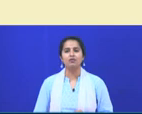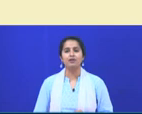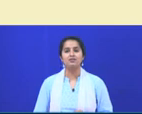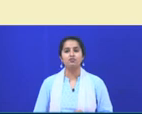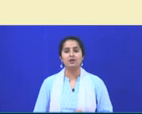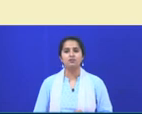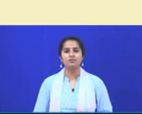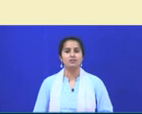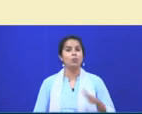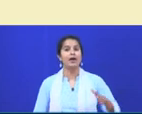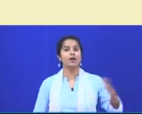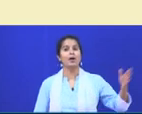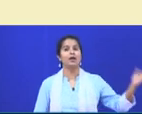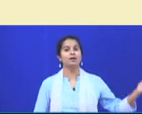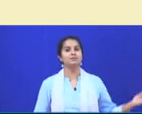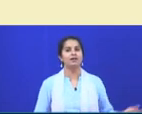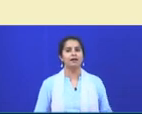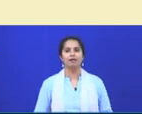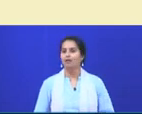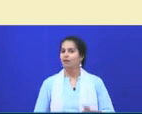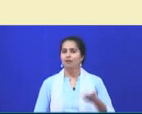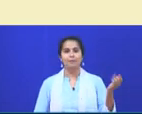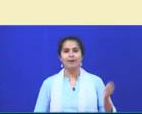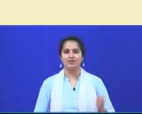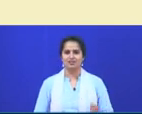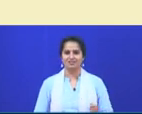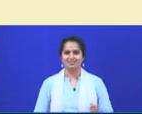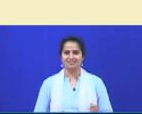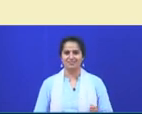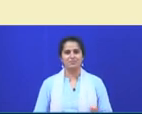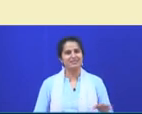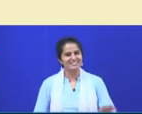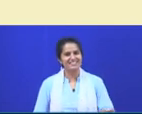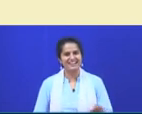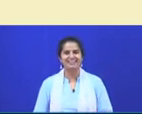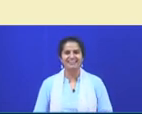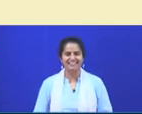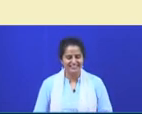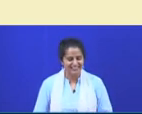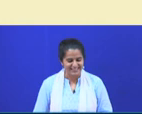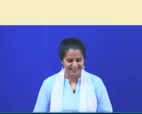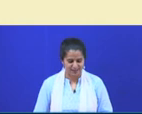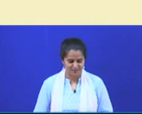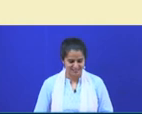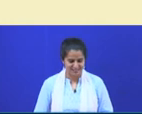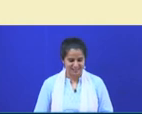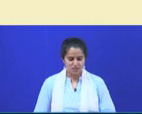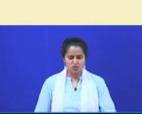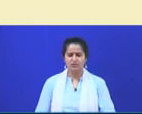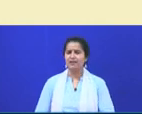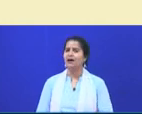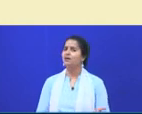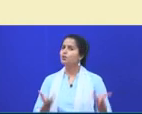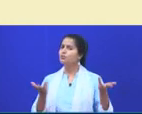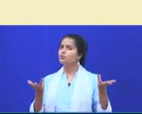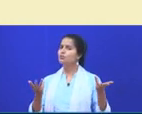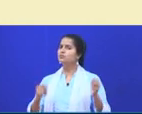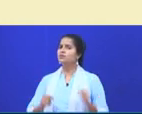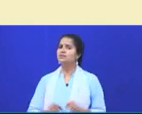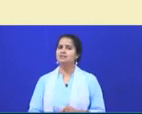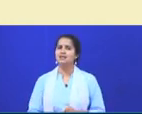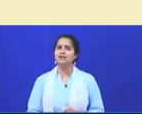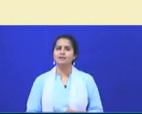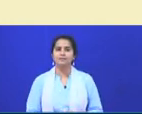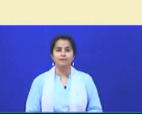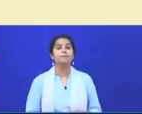it would sound very strange if you say, where is there compassion? But it is done in the Indian languages. So, daya kutra